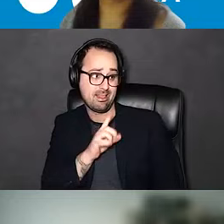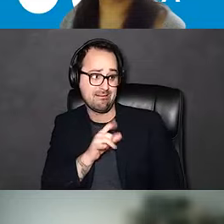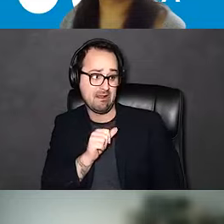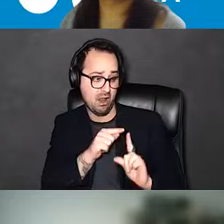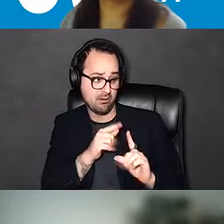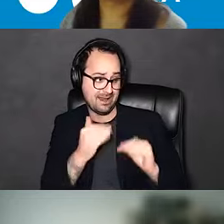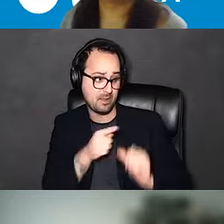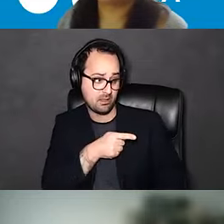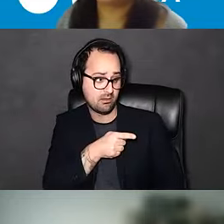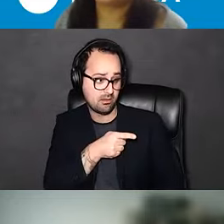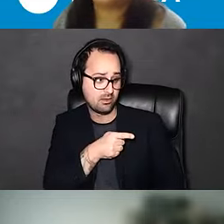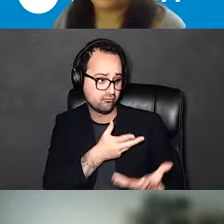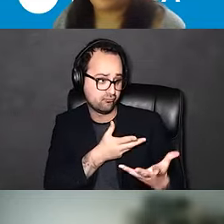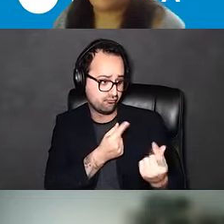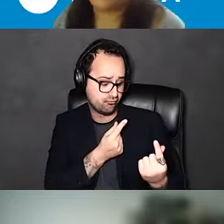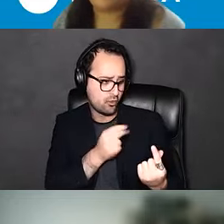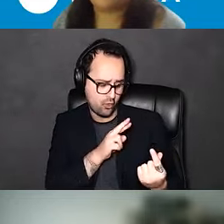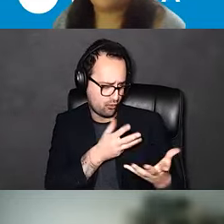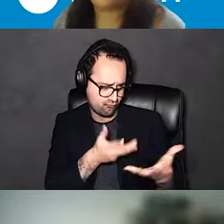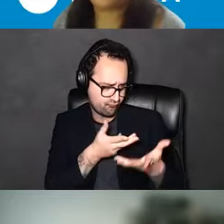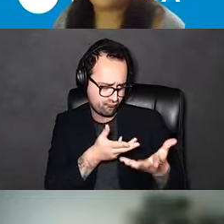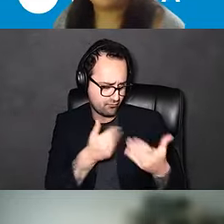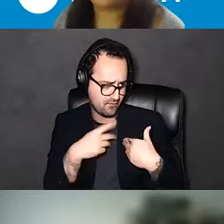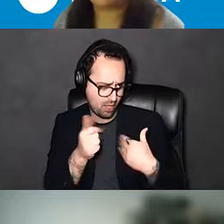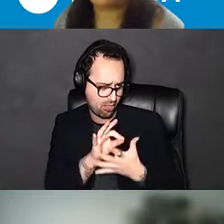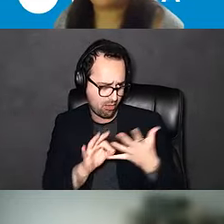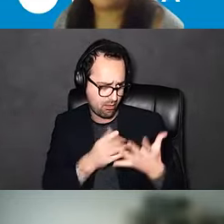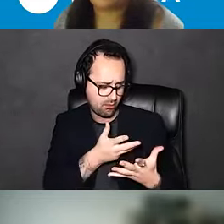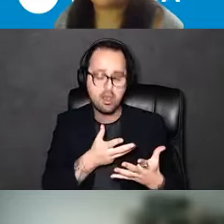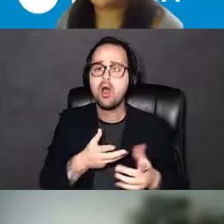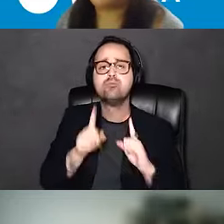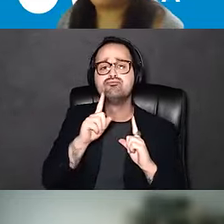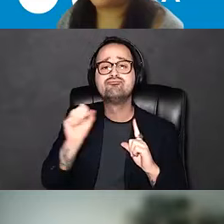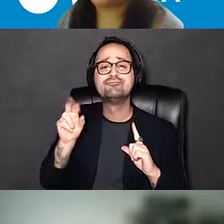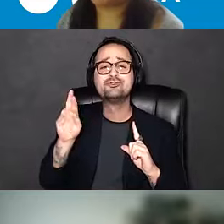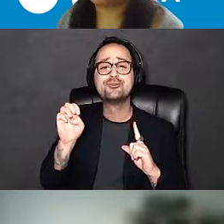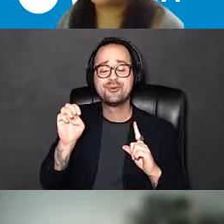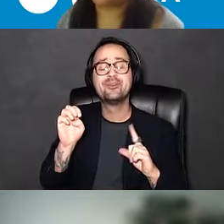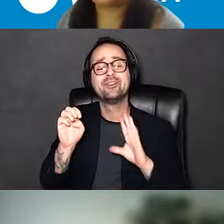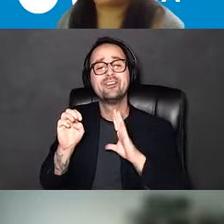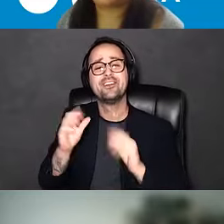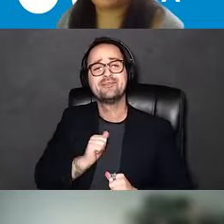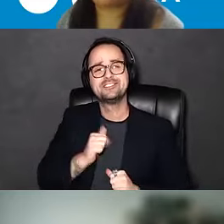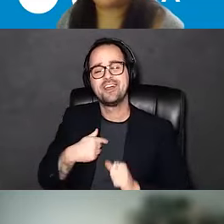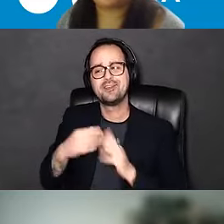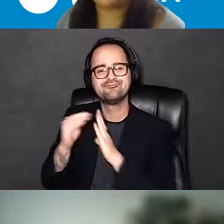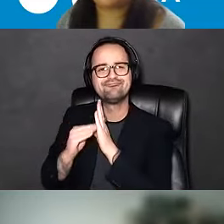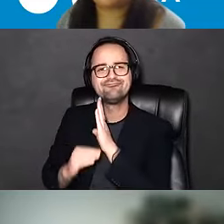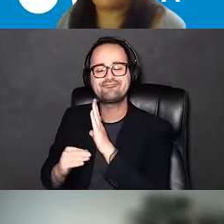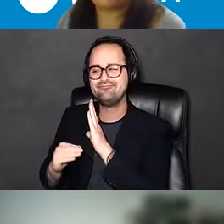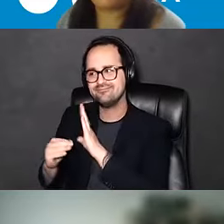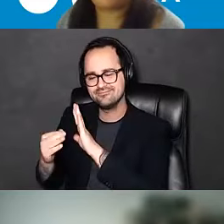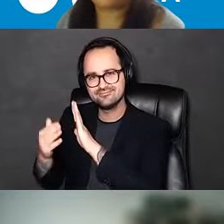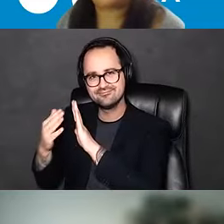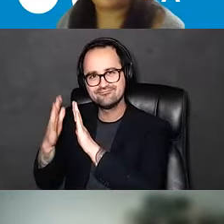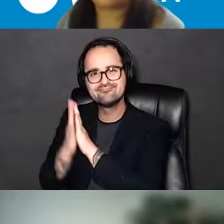you? Or do you want to do that a different way? Sure, that would be great, actually, for me to be able to capture it, since I